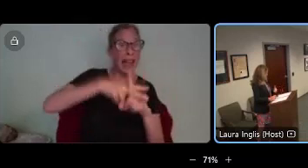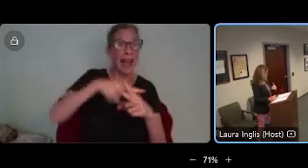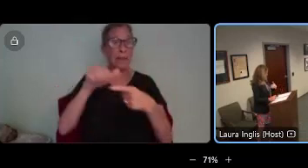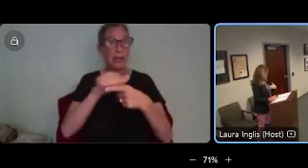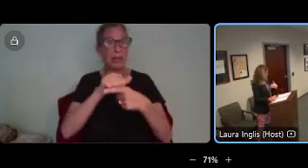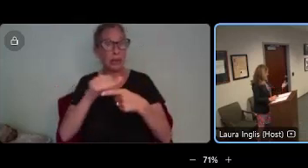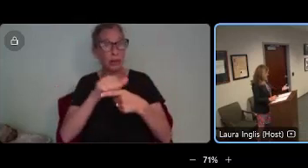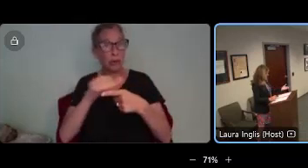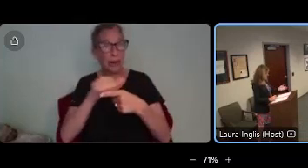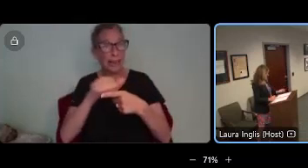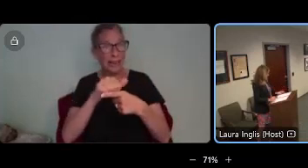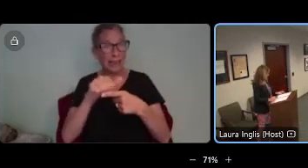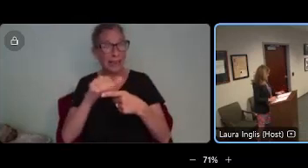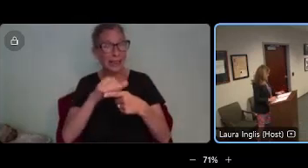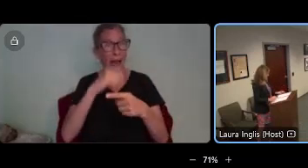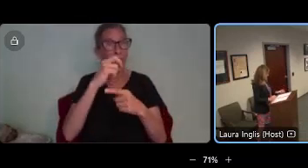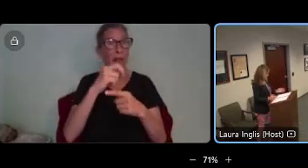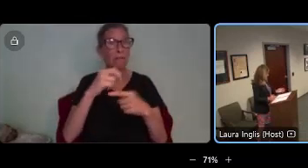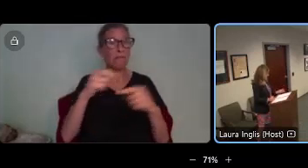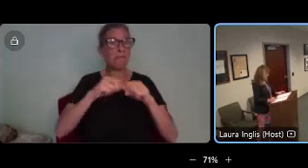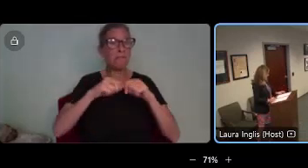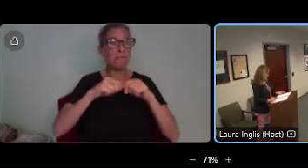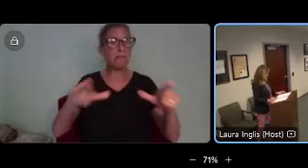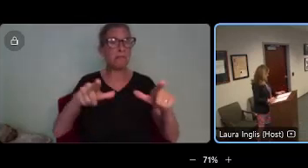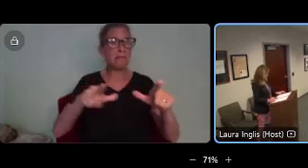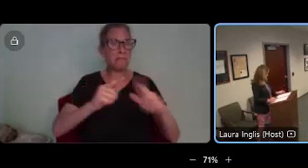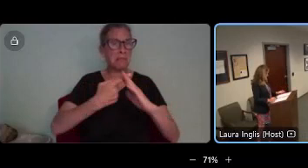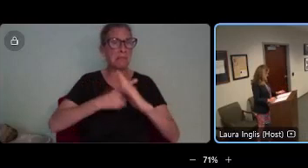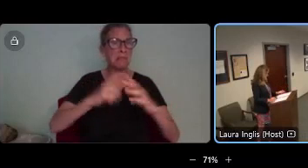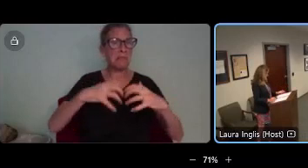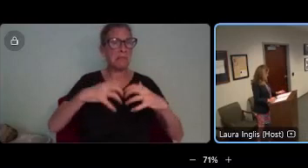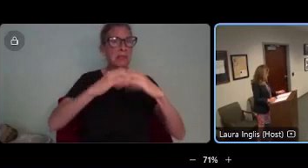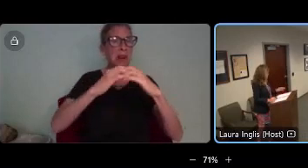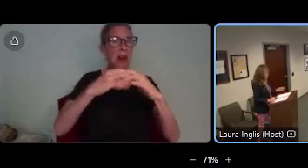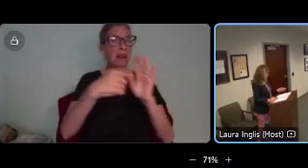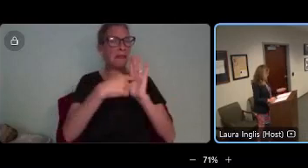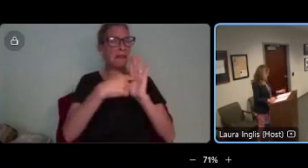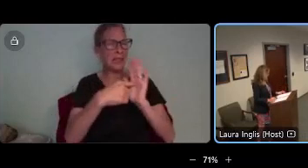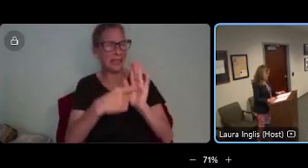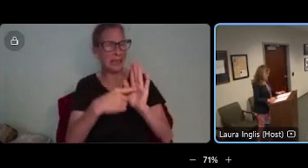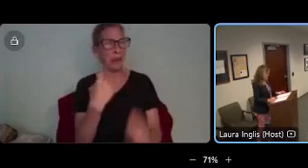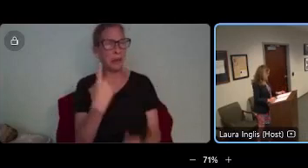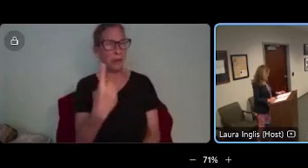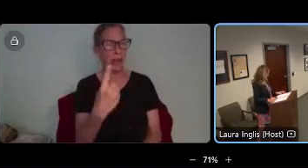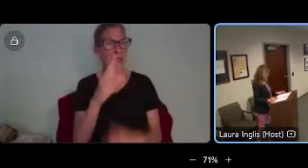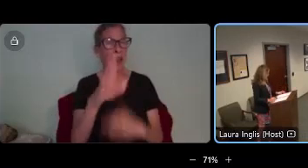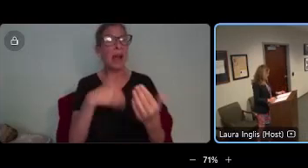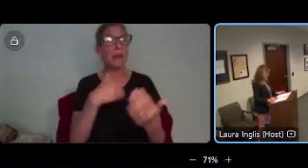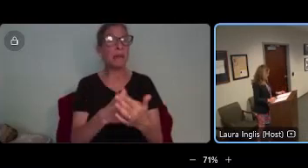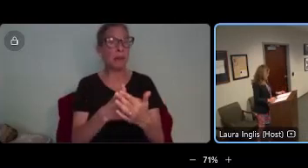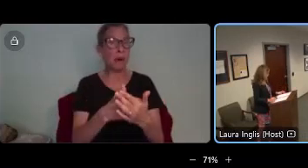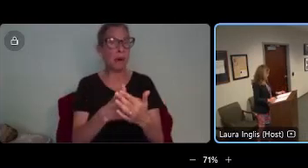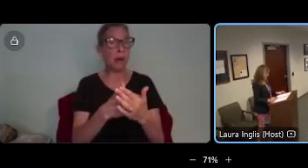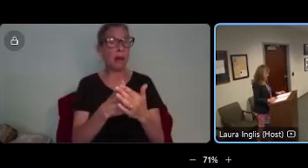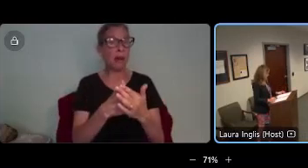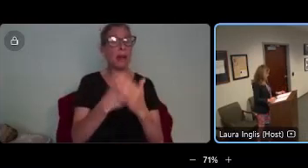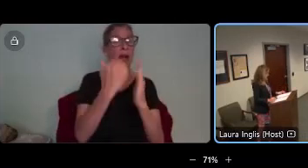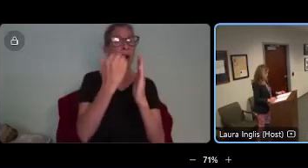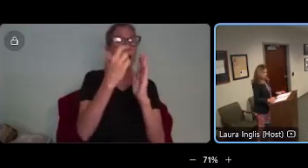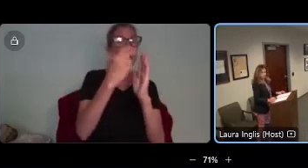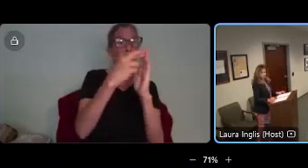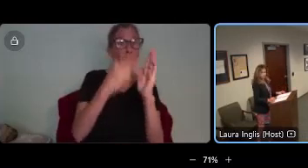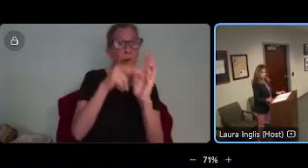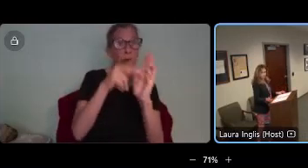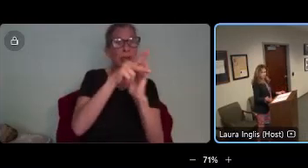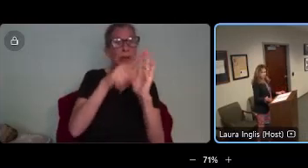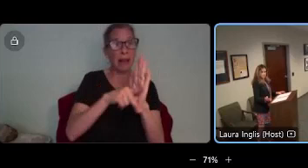it, the rollout of that. So that's just one example. And all of the guidelines and mandatory training for that, and so